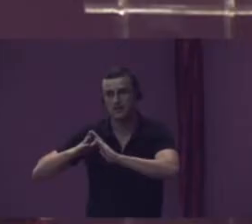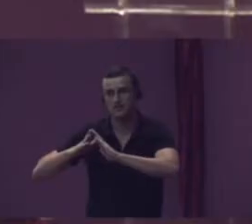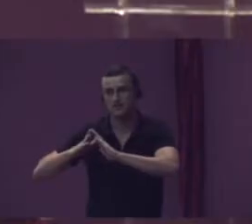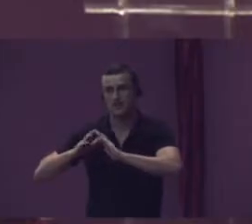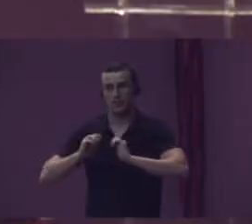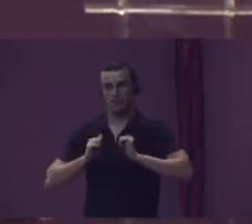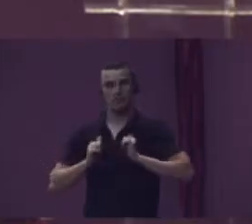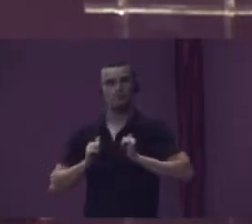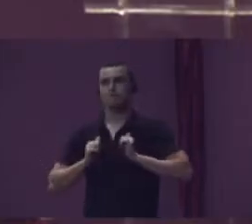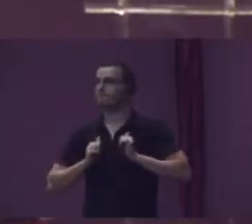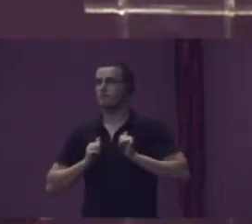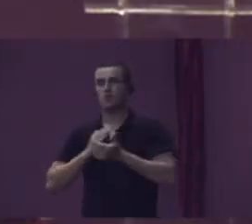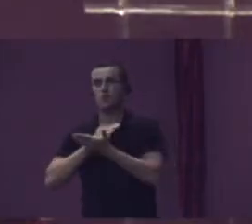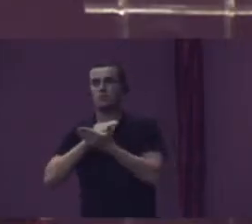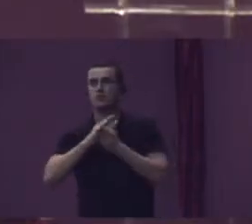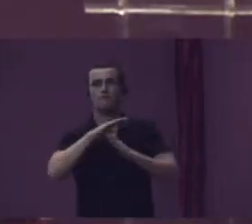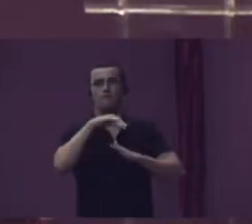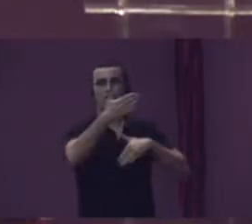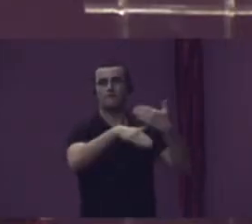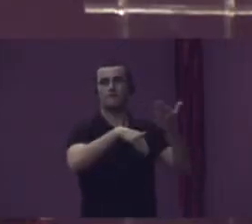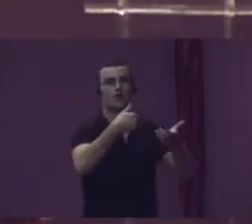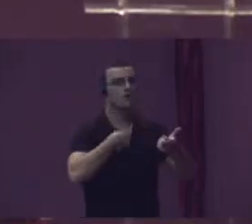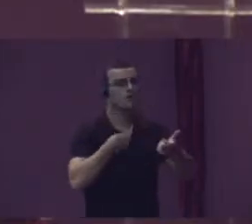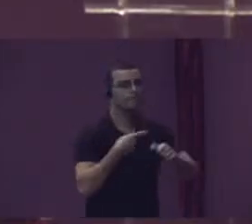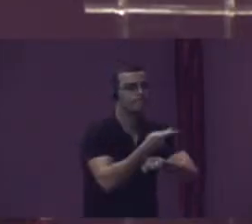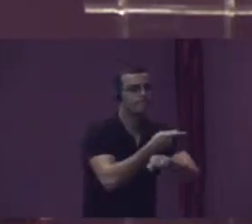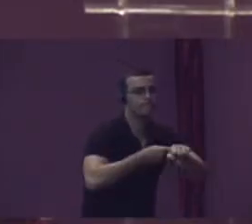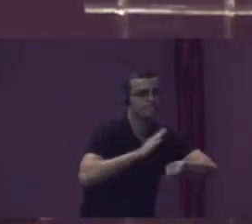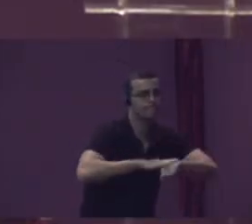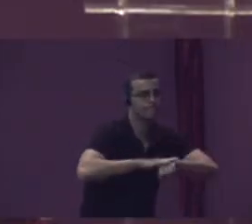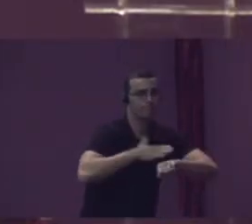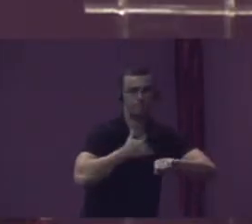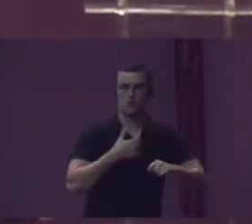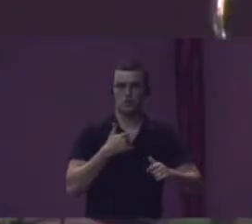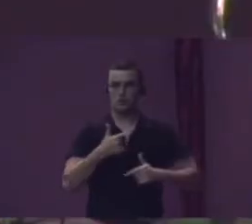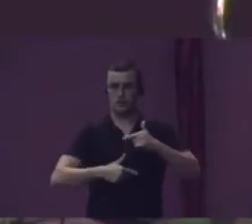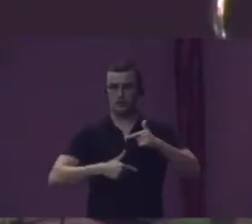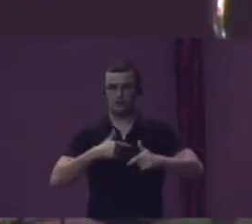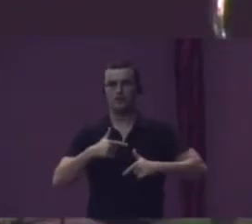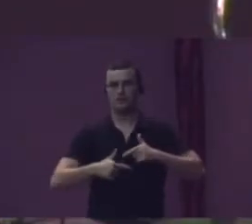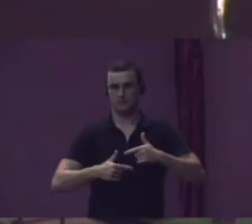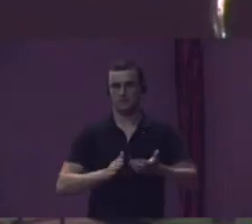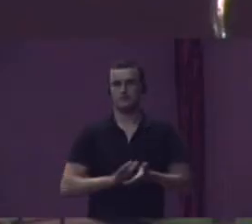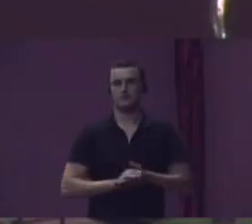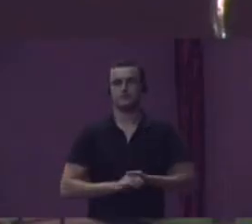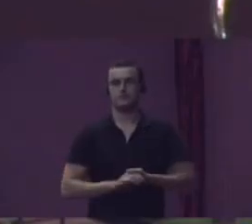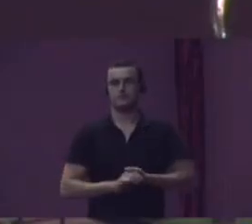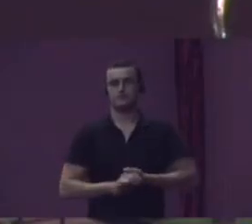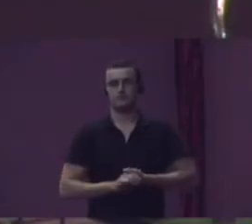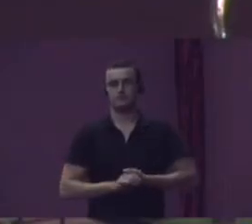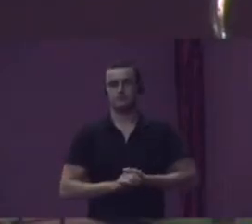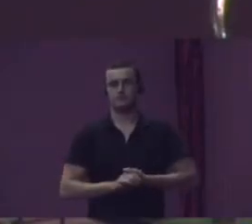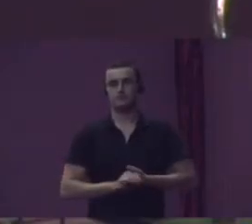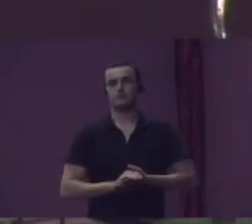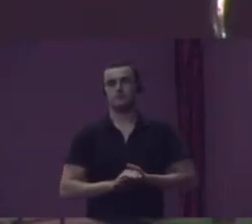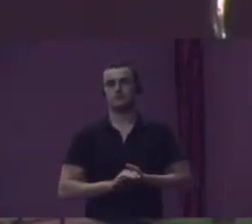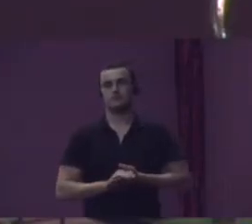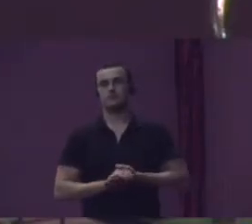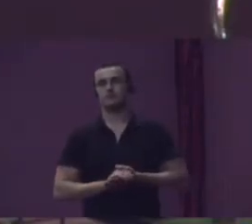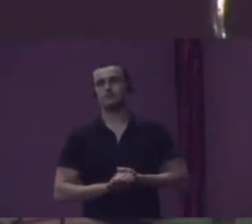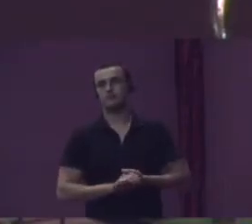Families sought out institutionally sanctioned experts and became active consumers of biomedicine as well as material